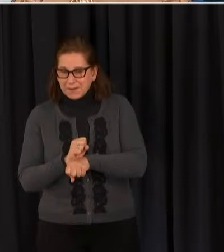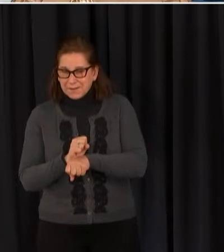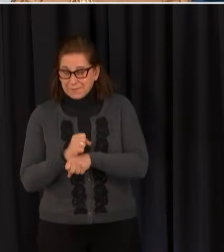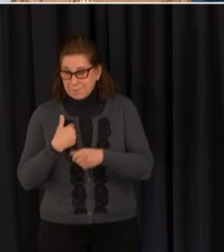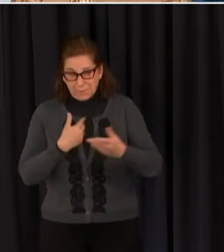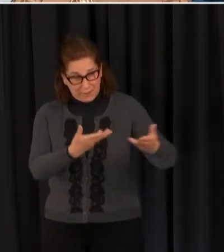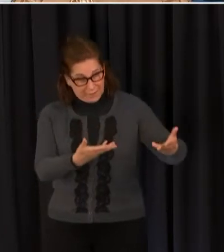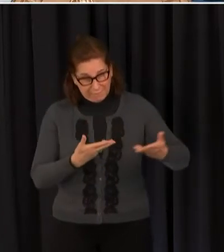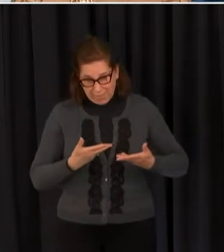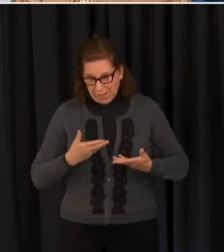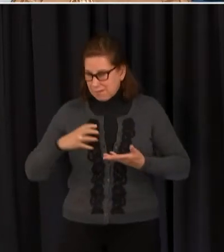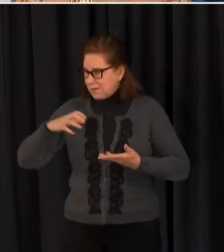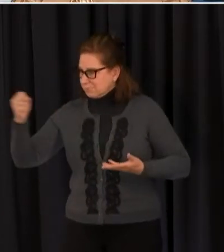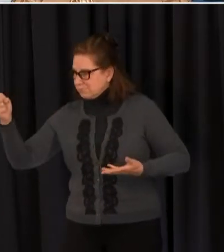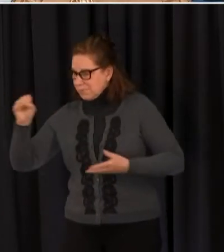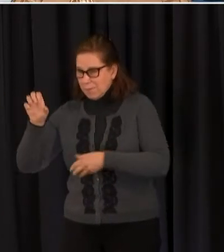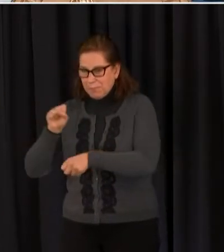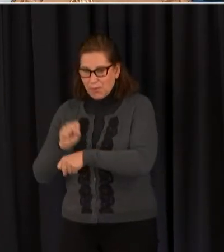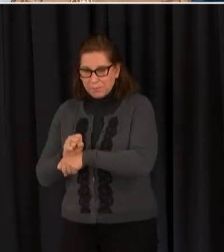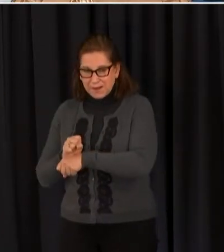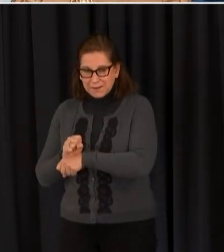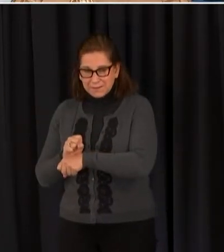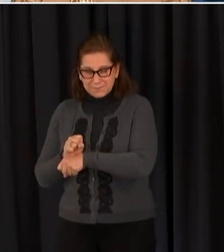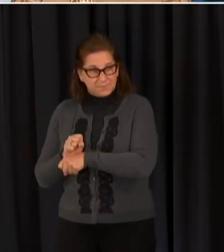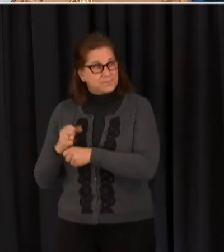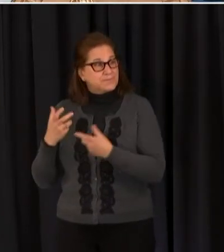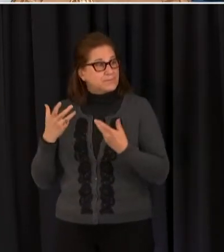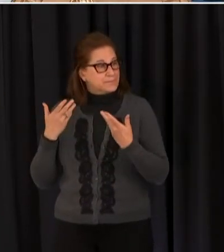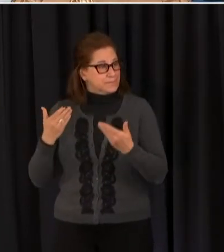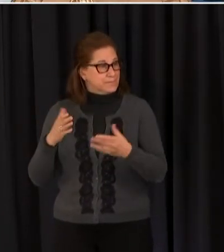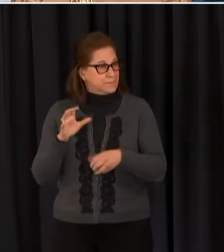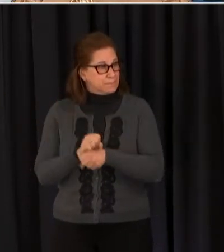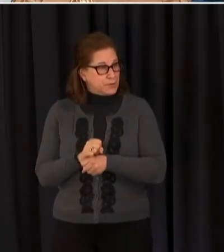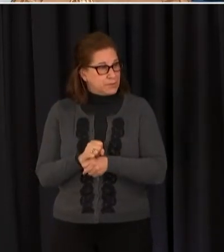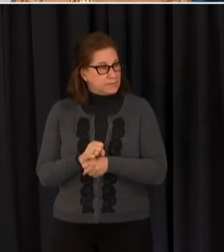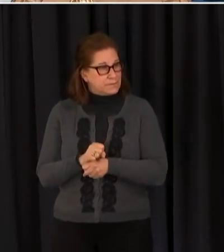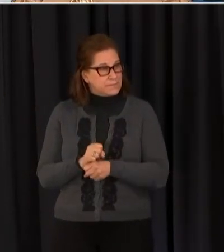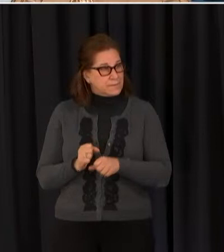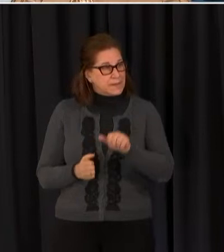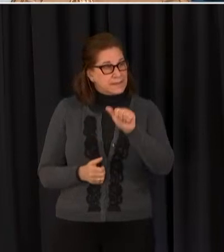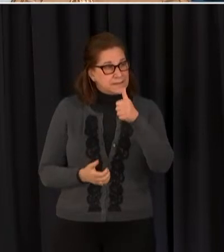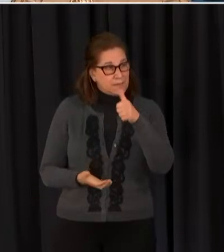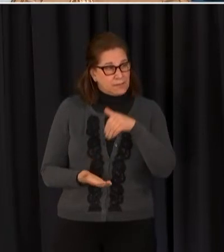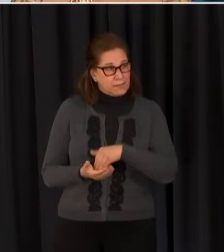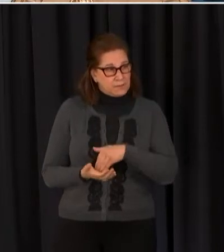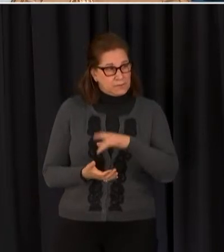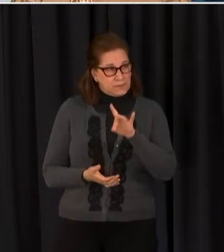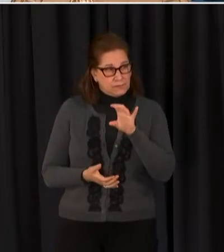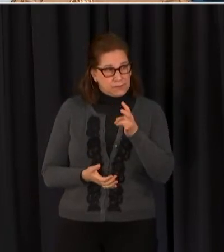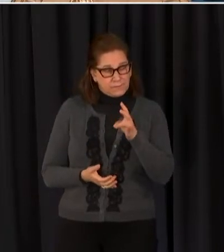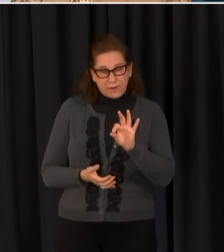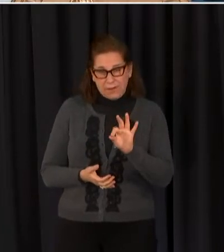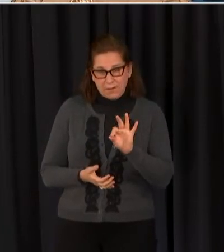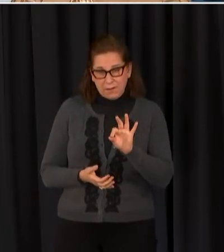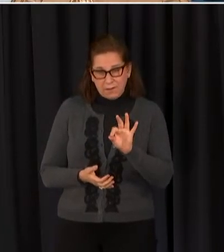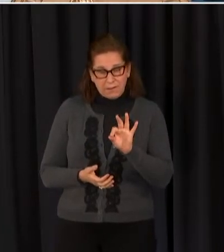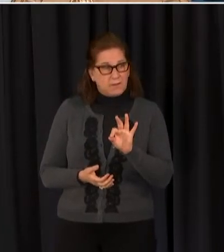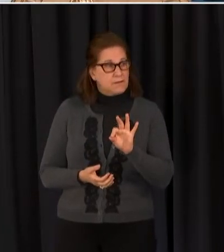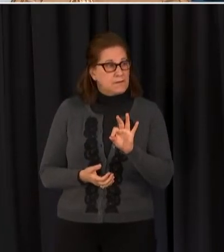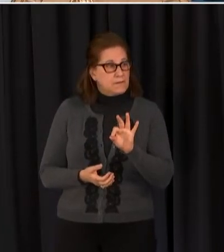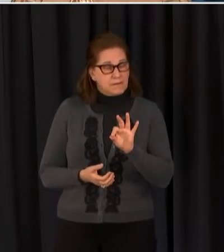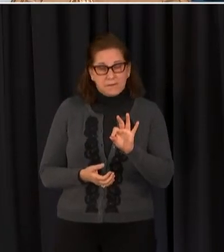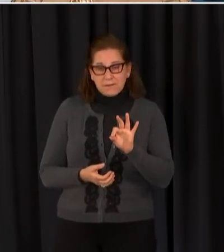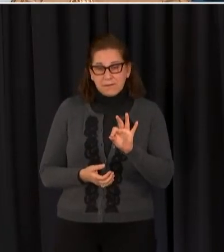10,879 people booked their invitation appointments in the allotted time. So on Monday, the